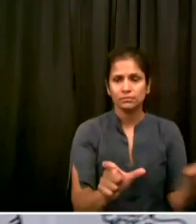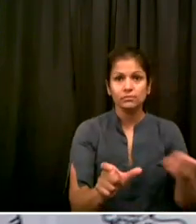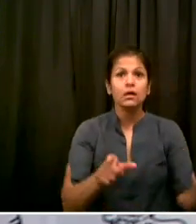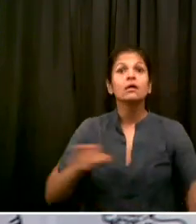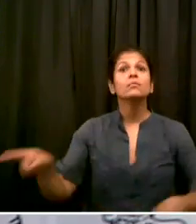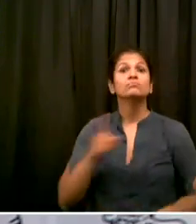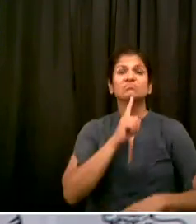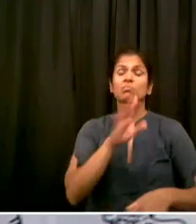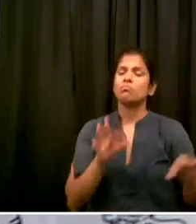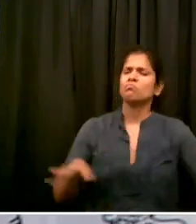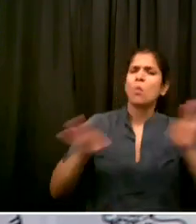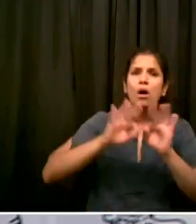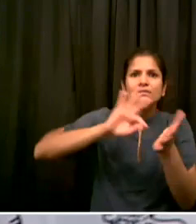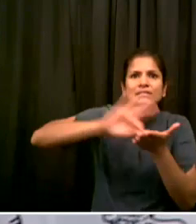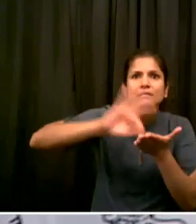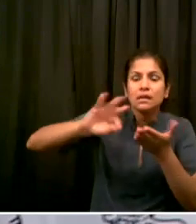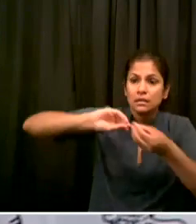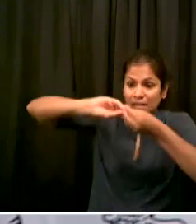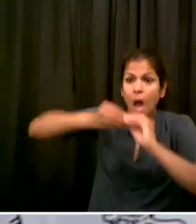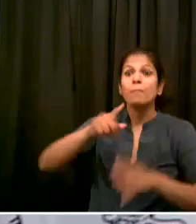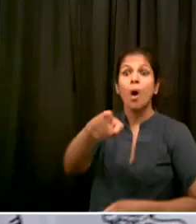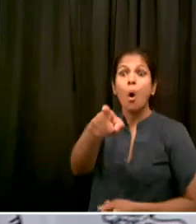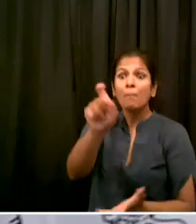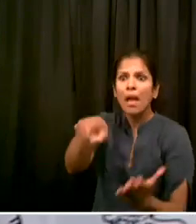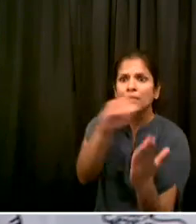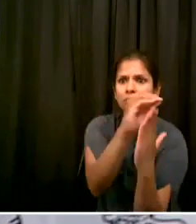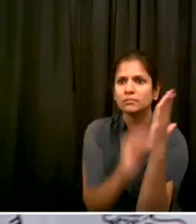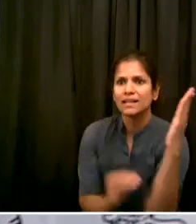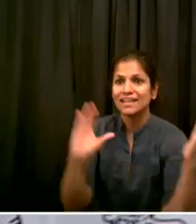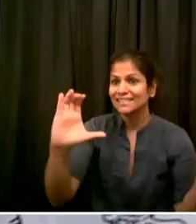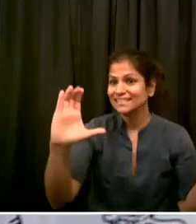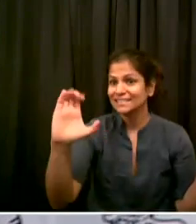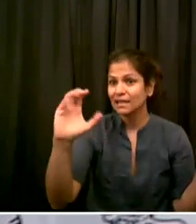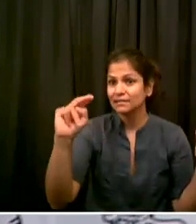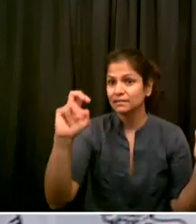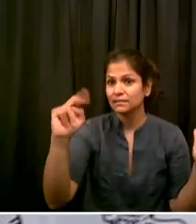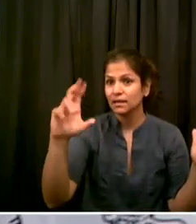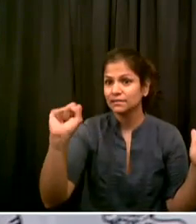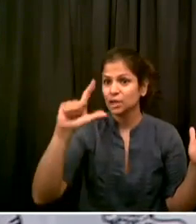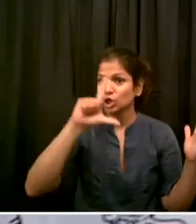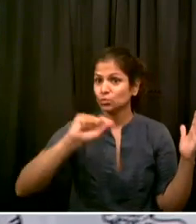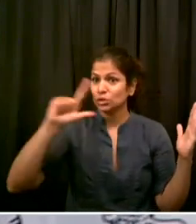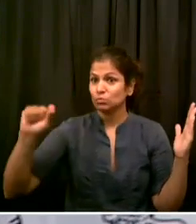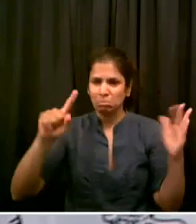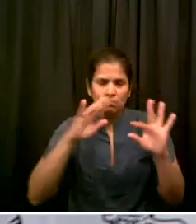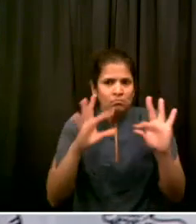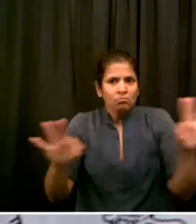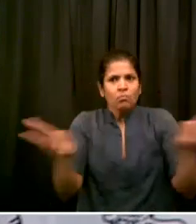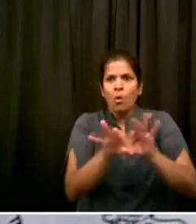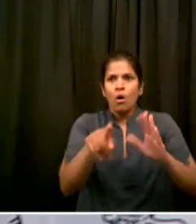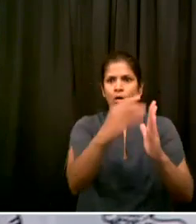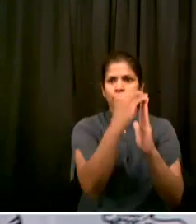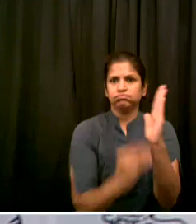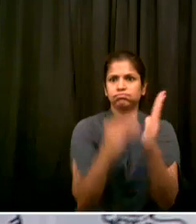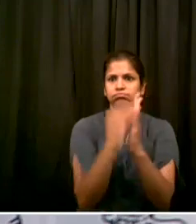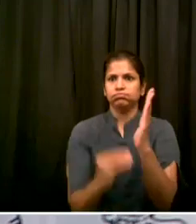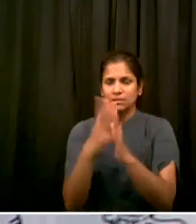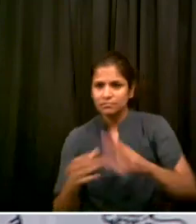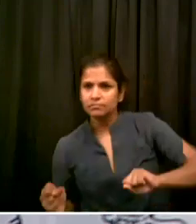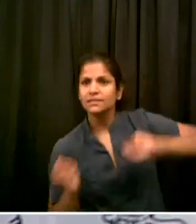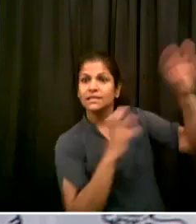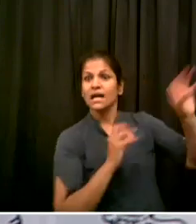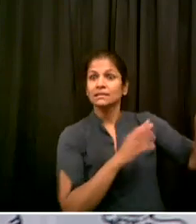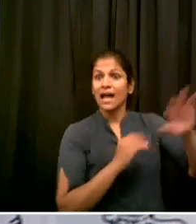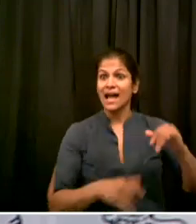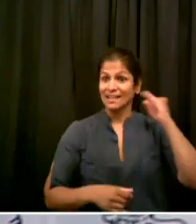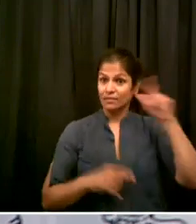of the budget, yeah, definitely. Let your federal leaders know how important it is to get the stimulus. That would